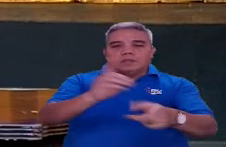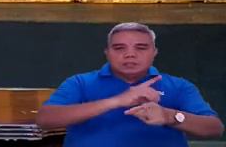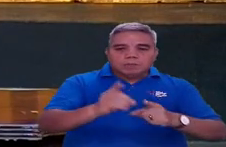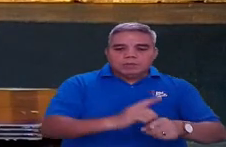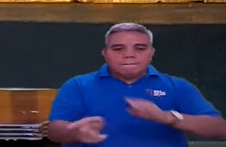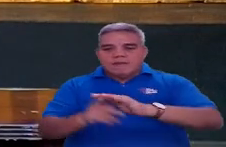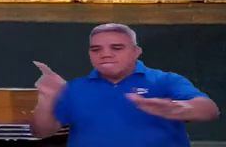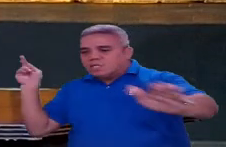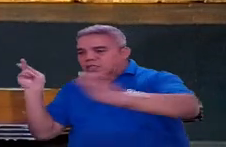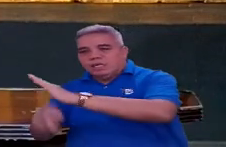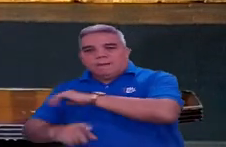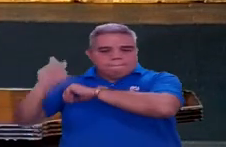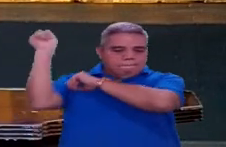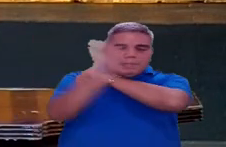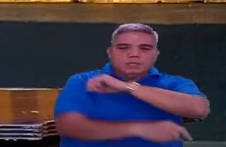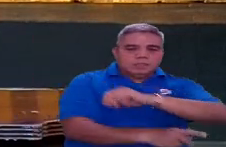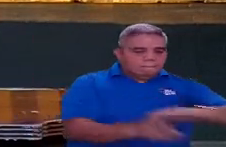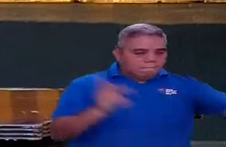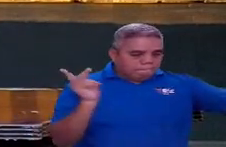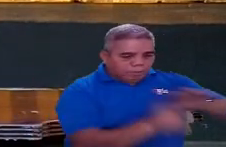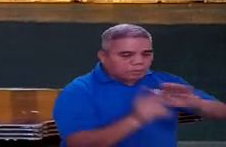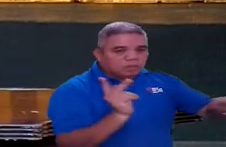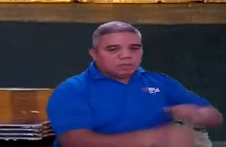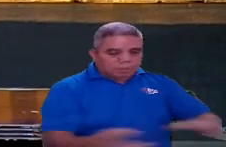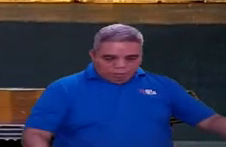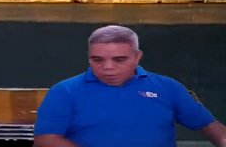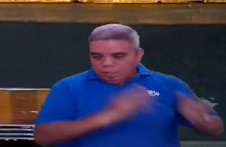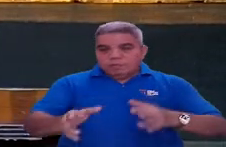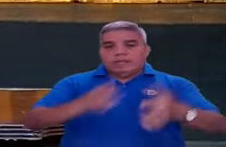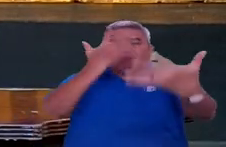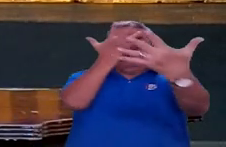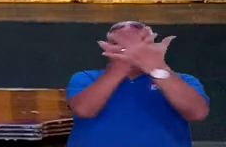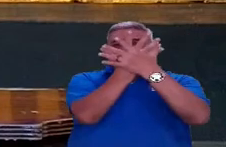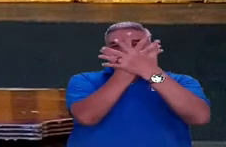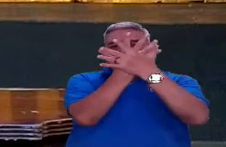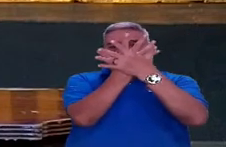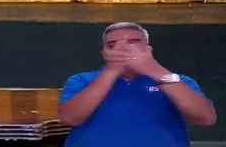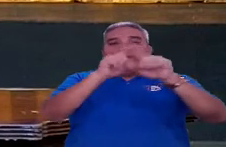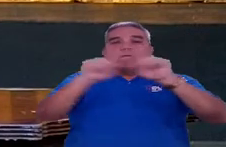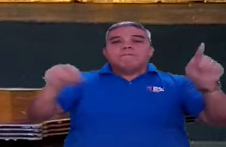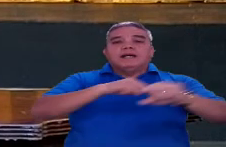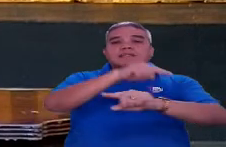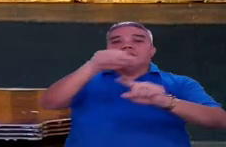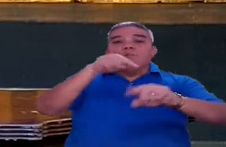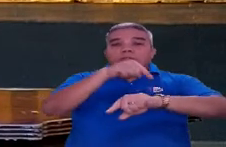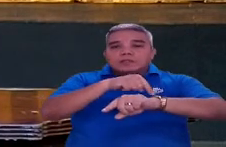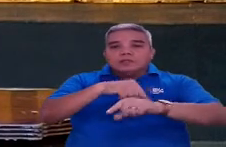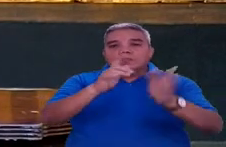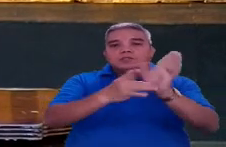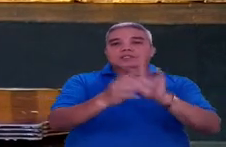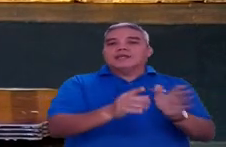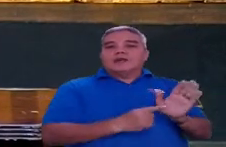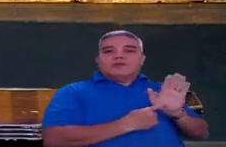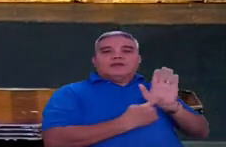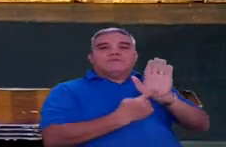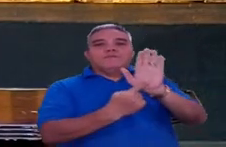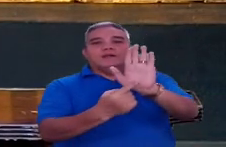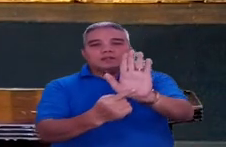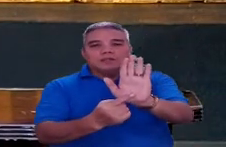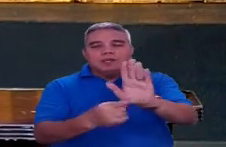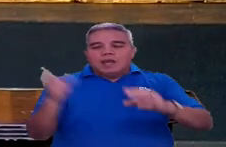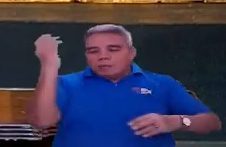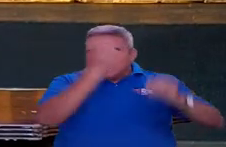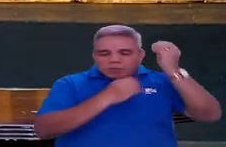Christ, killing them, persecuting them, putting them to jail. But the moment Jesus Christ revealed himself to him, there was